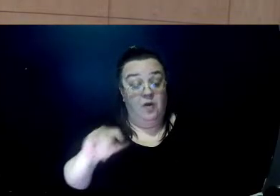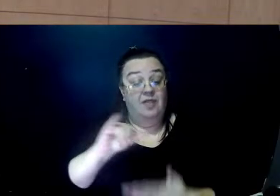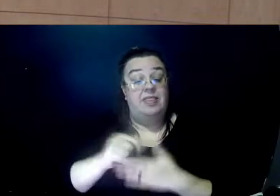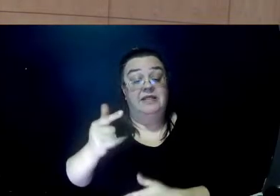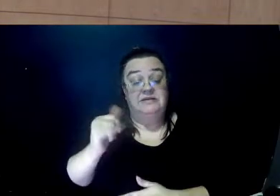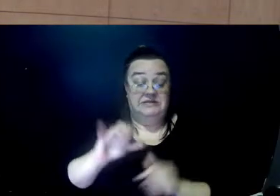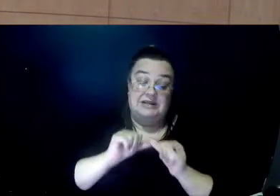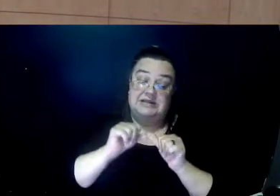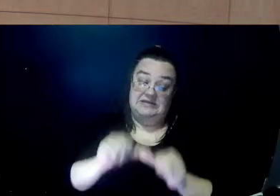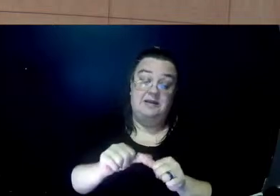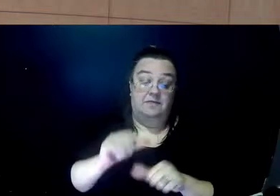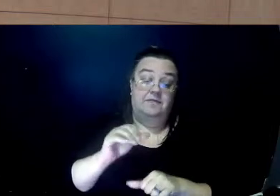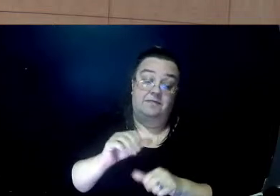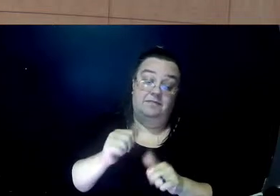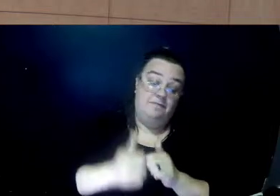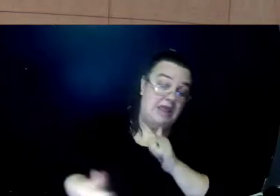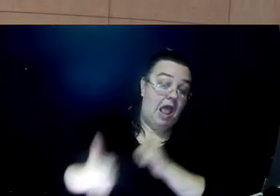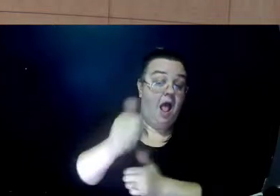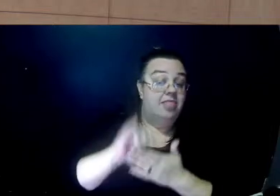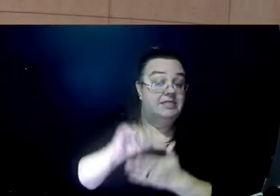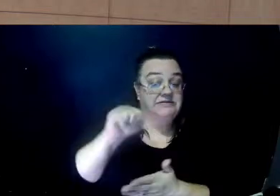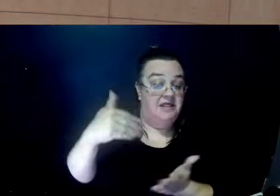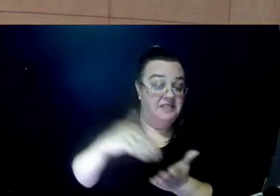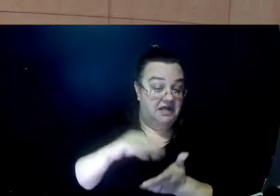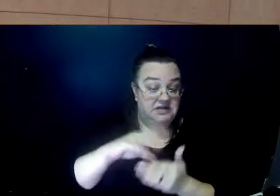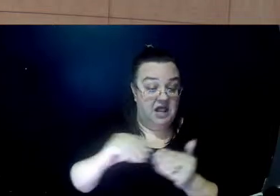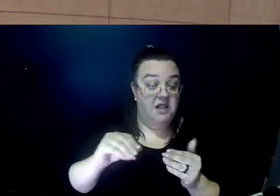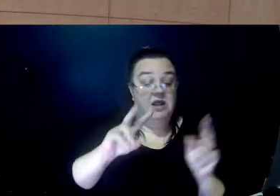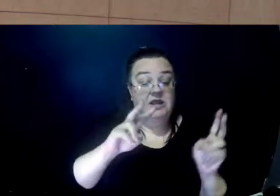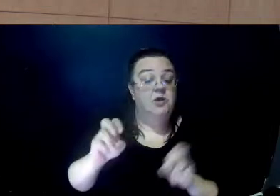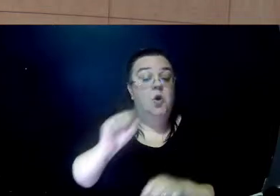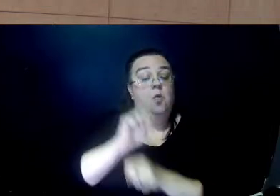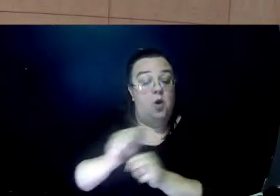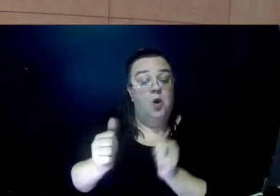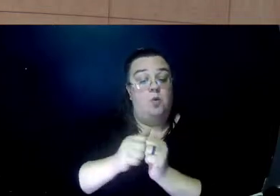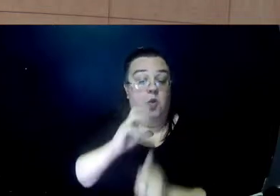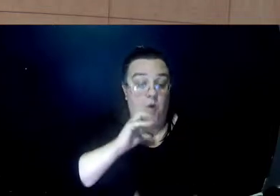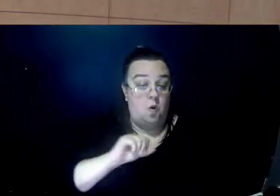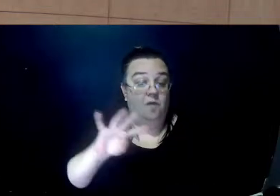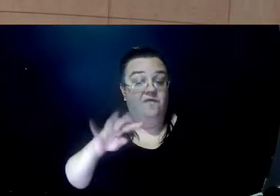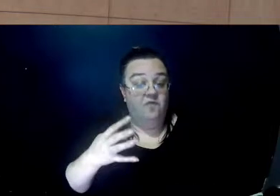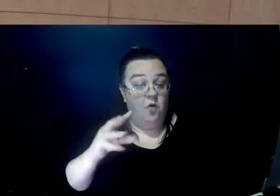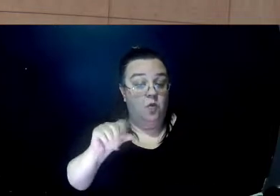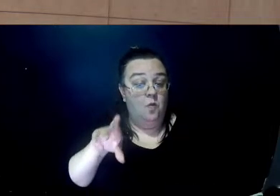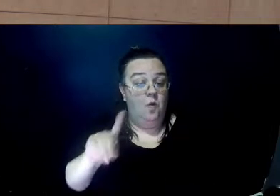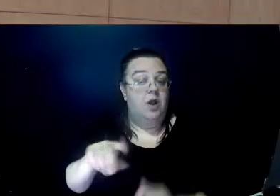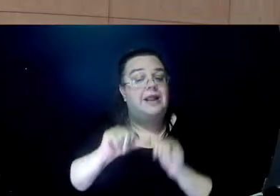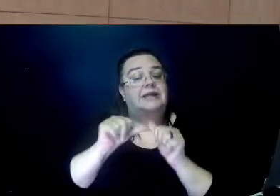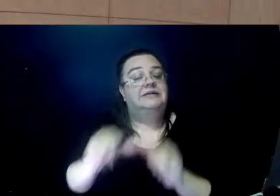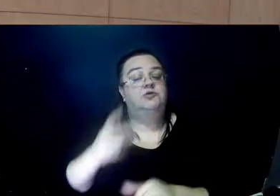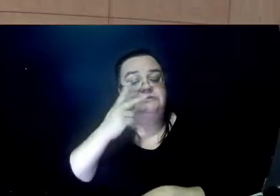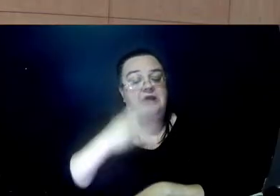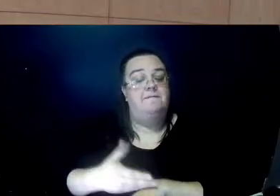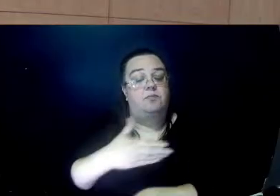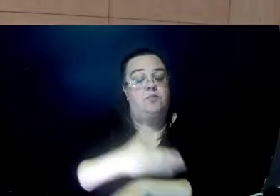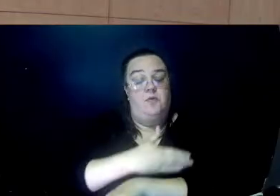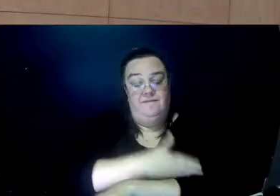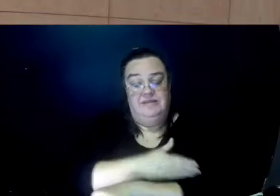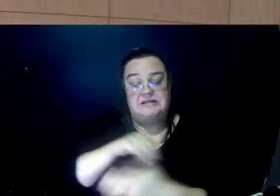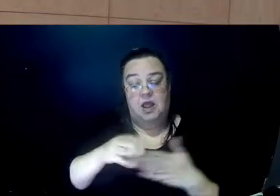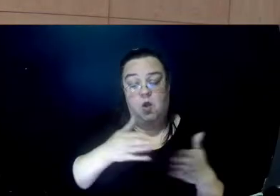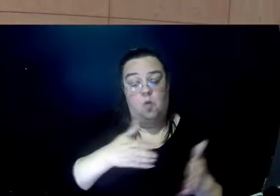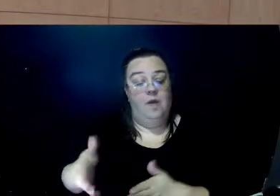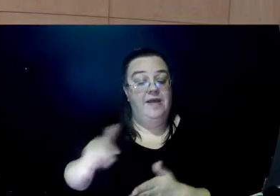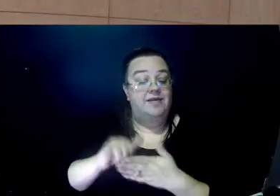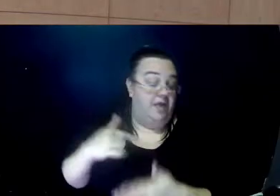this $10,000 issue, work with the Old Fourth Ward to continue to see improvements in ways that we can make